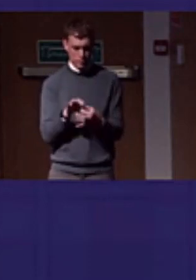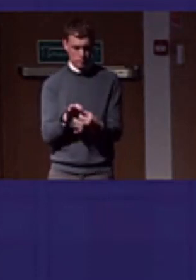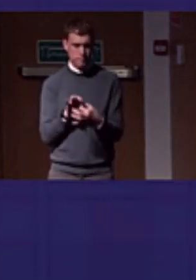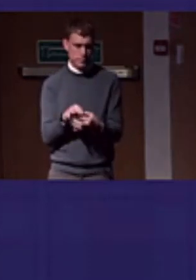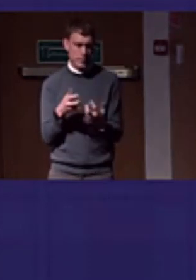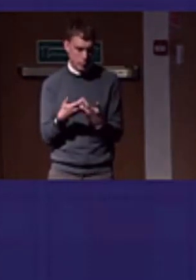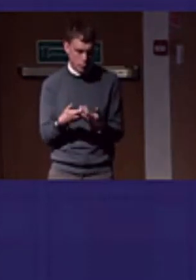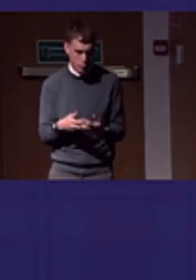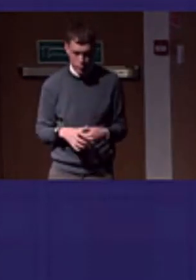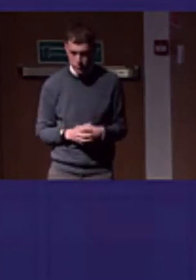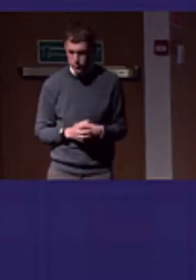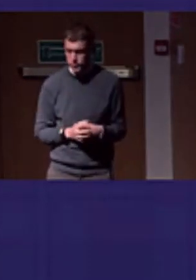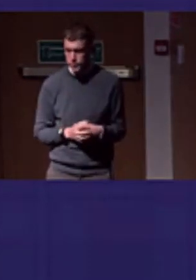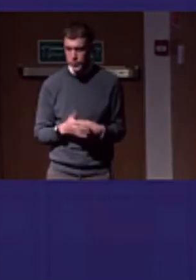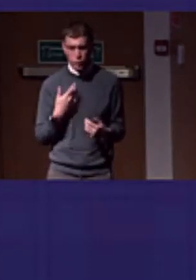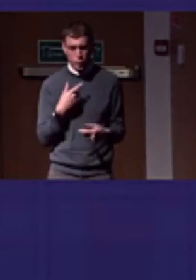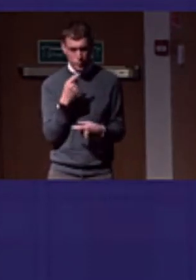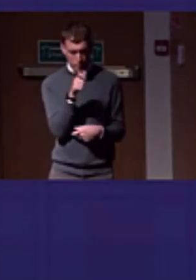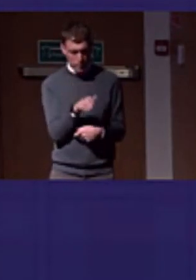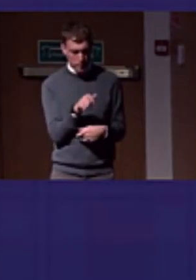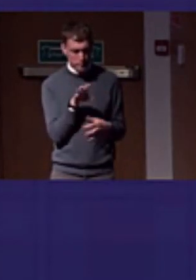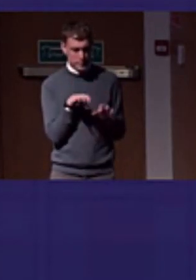with both, and I really refine.